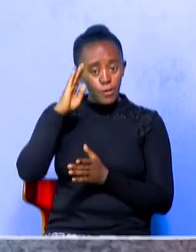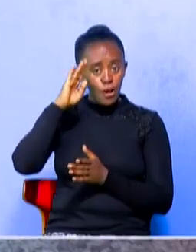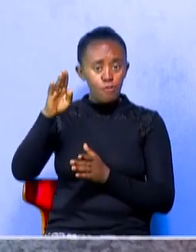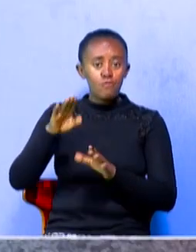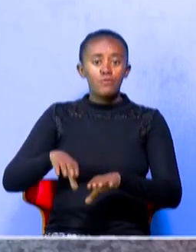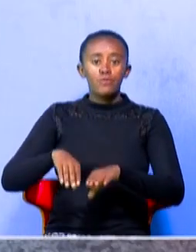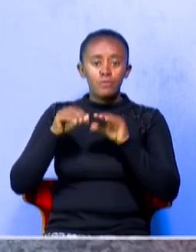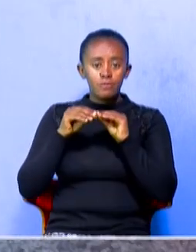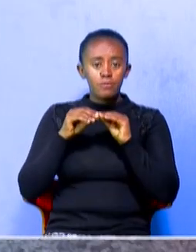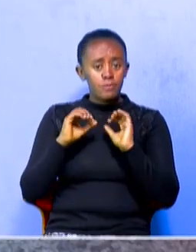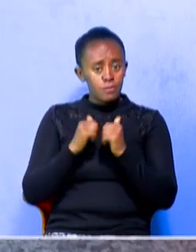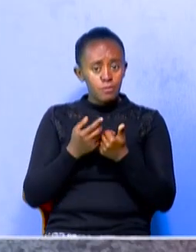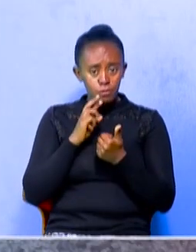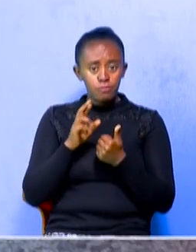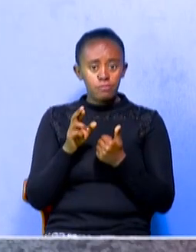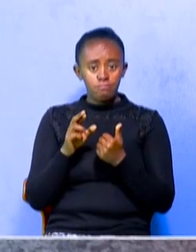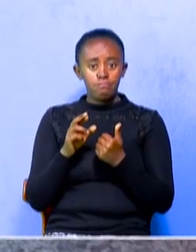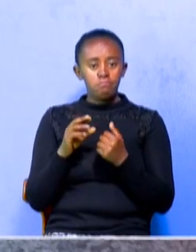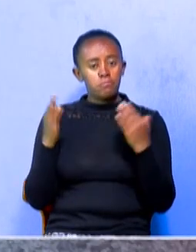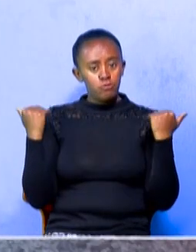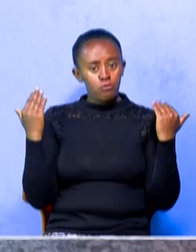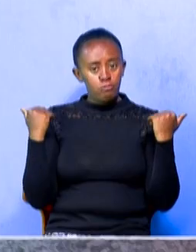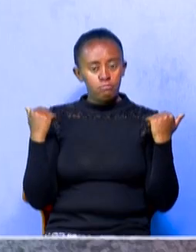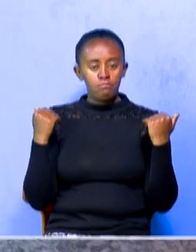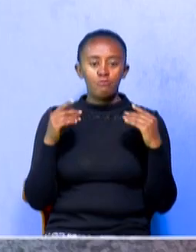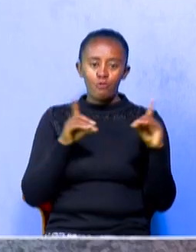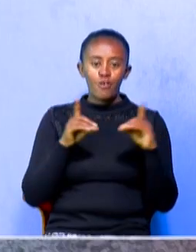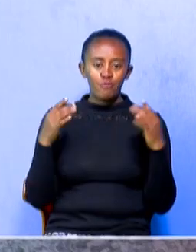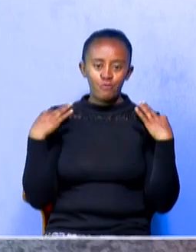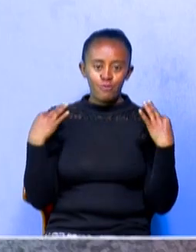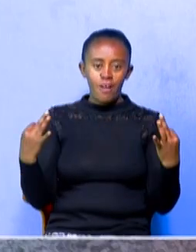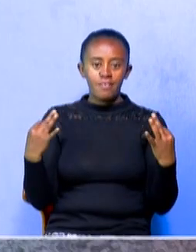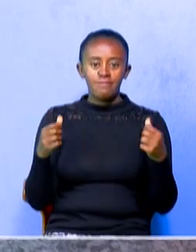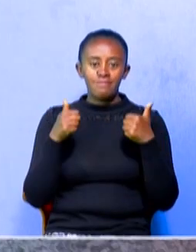Hello students, how have you been? I hope you are doing well. That's great.